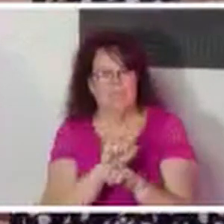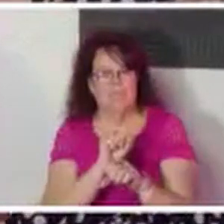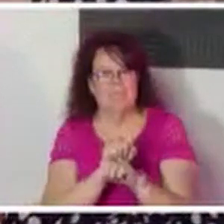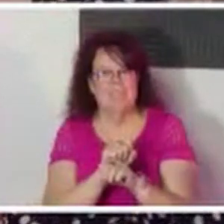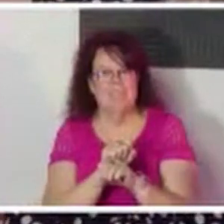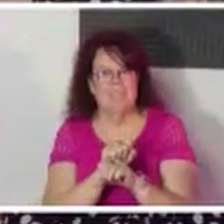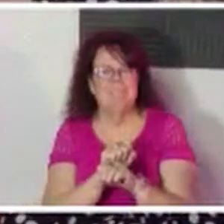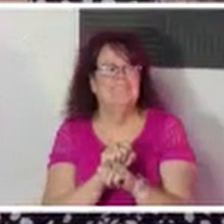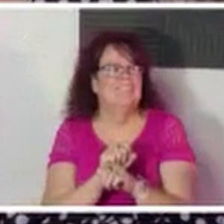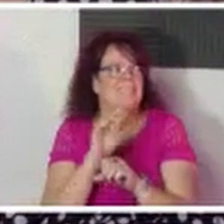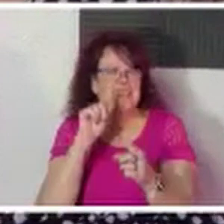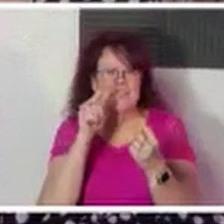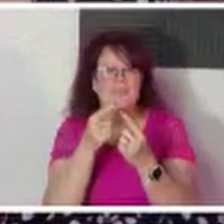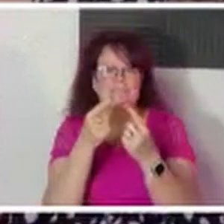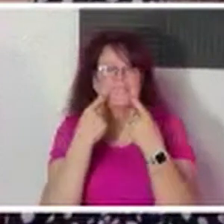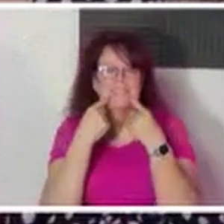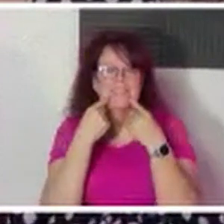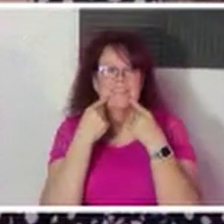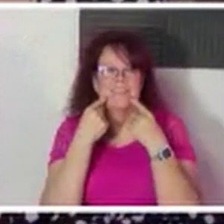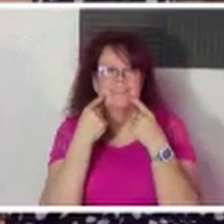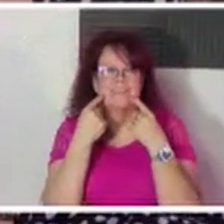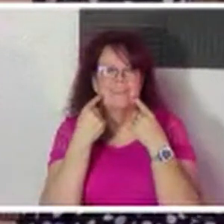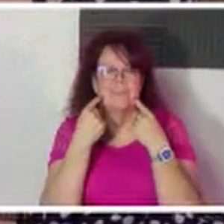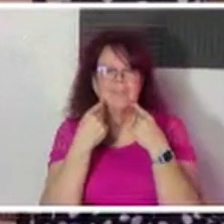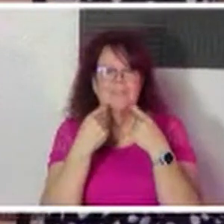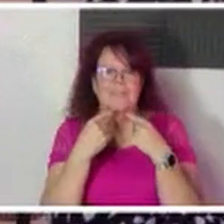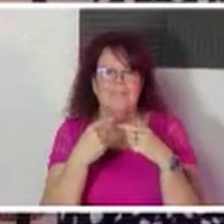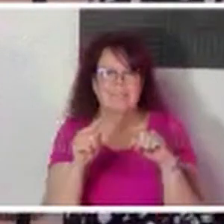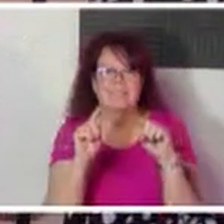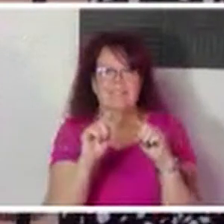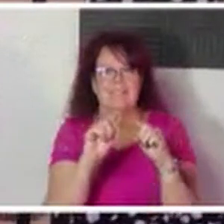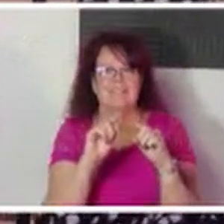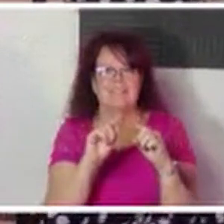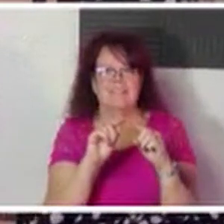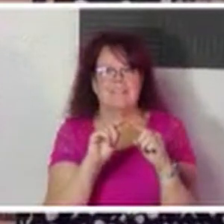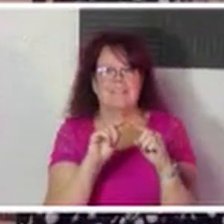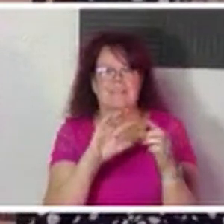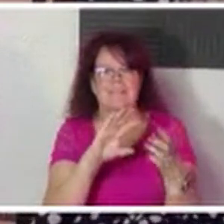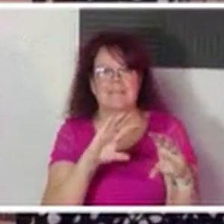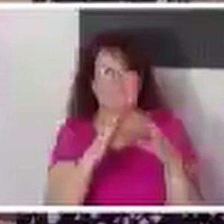But yeah, the goal is to ultimately put ourselves out of business and remove the need for bail funds entirely.